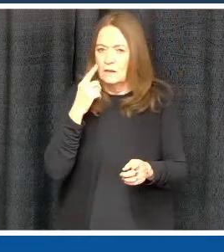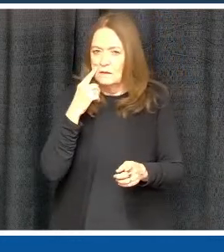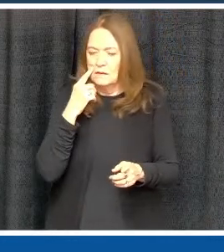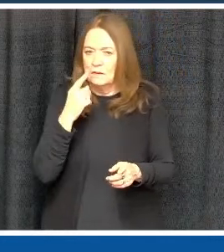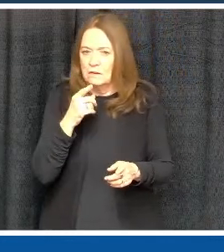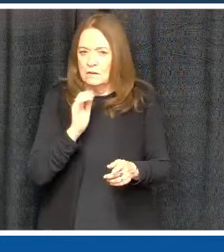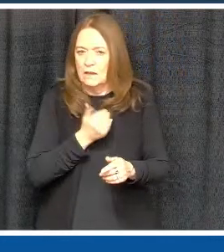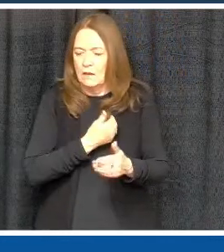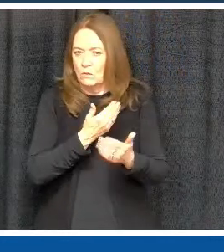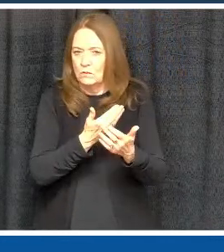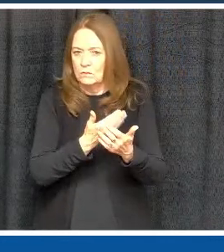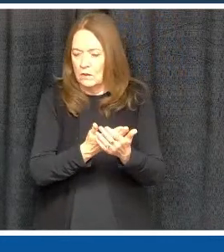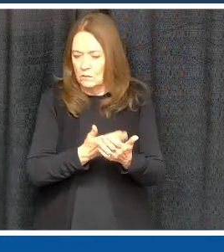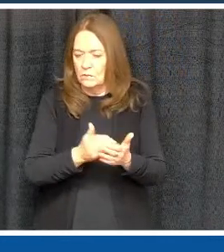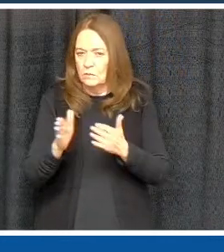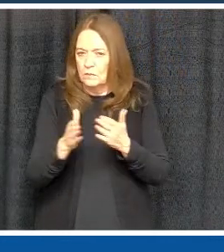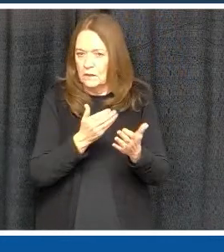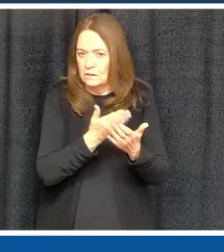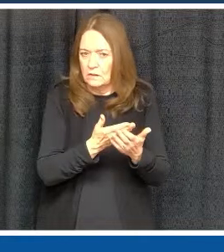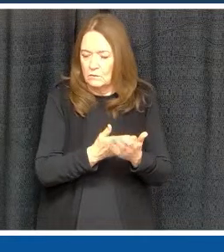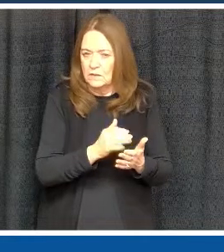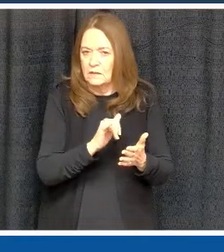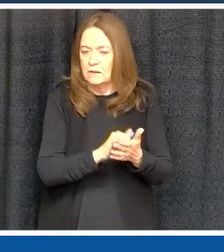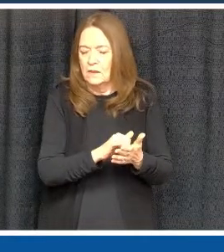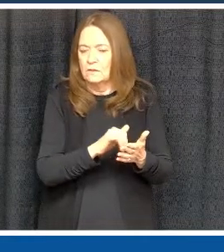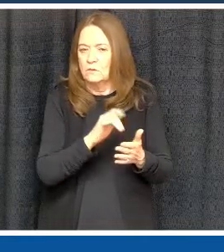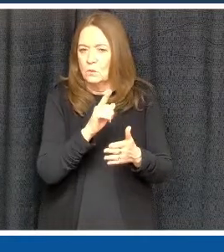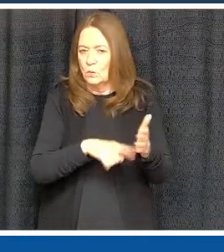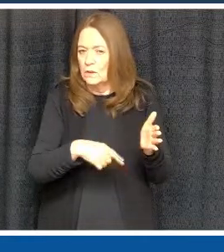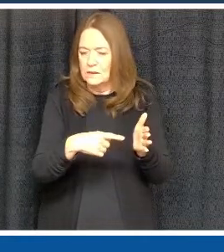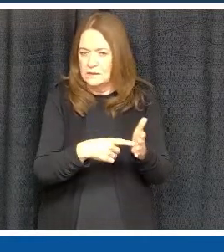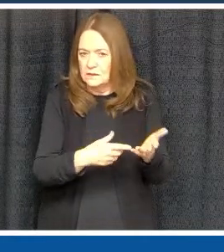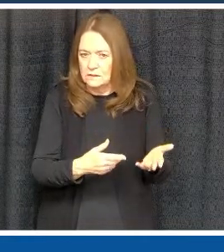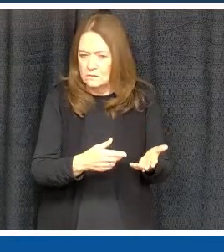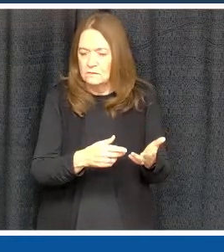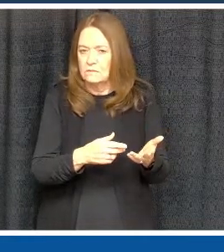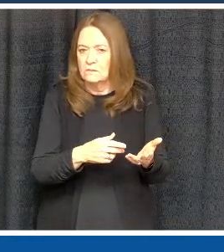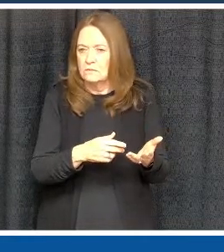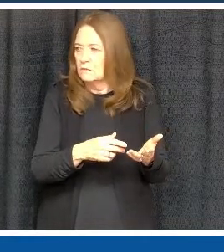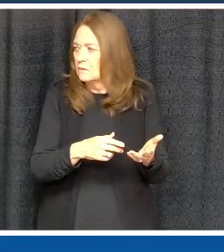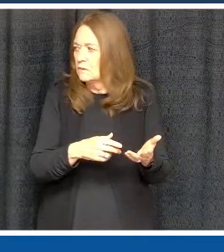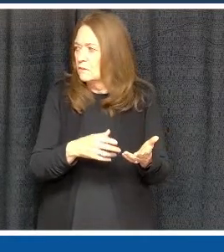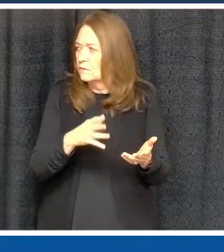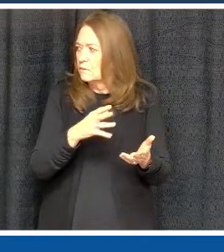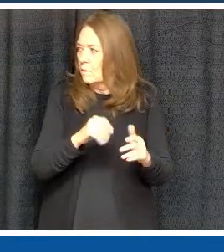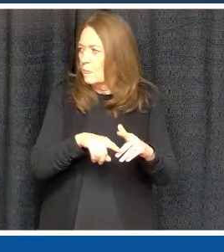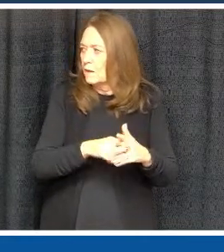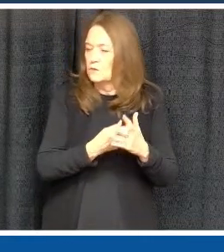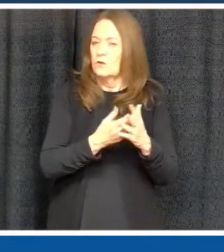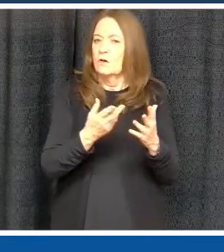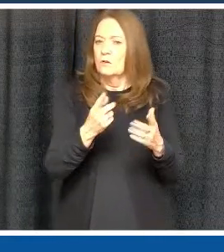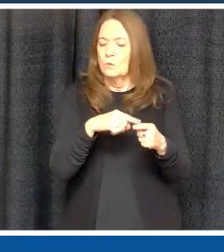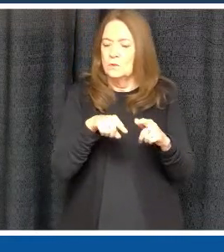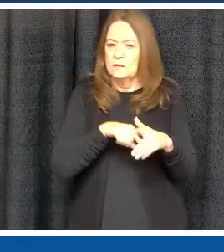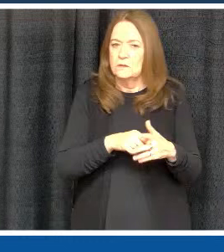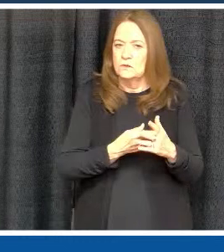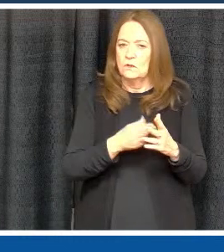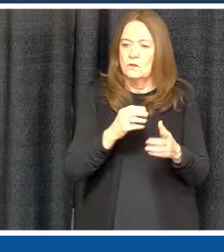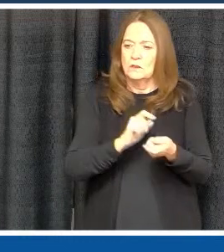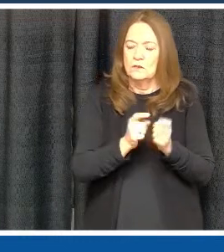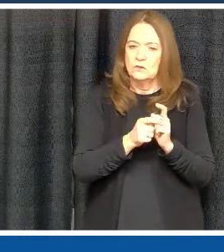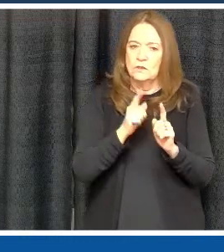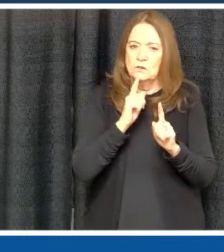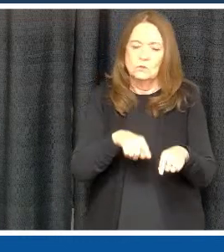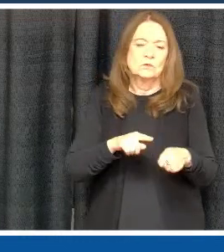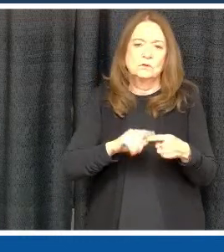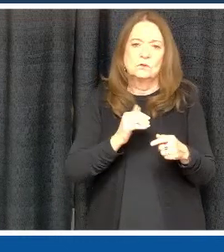our documents are planning documents. Does that mean when does this trigger? Because we would need to be looking at change orders to our